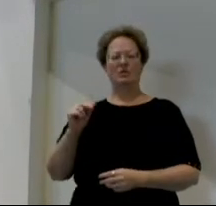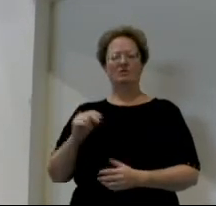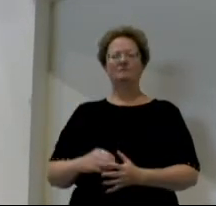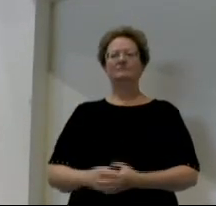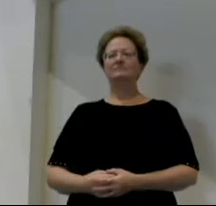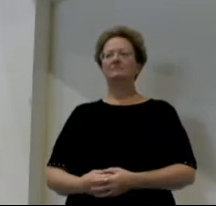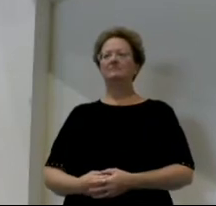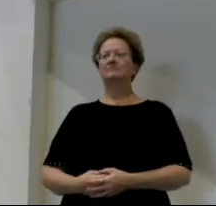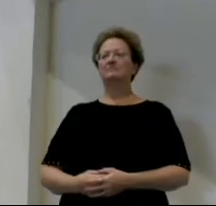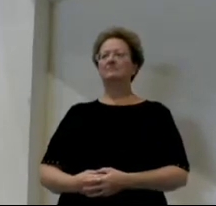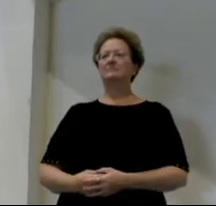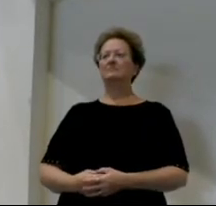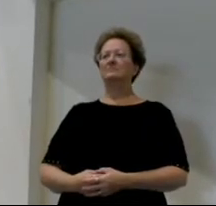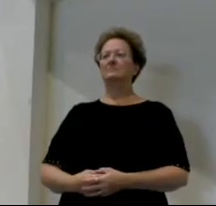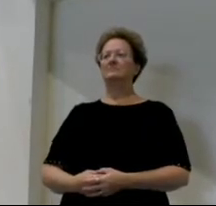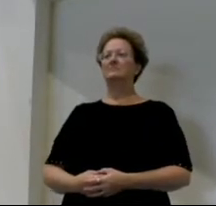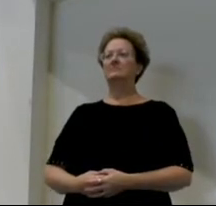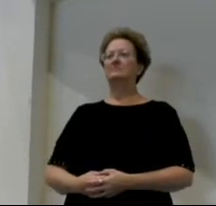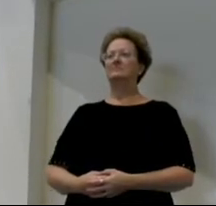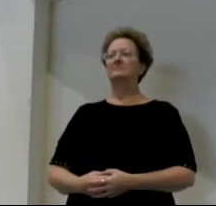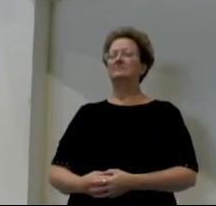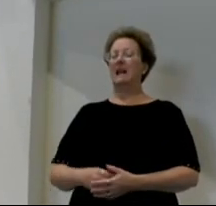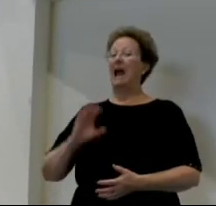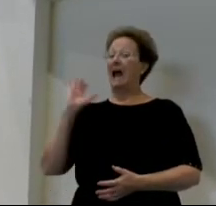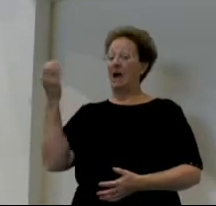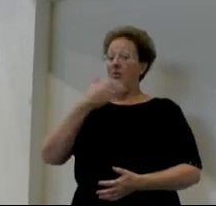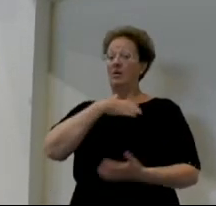And that's because our deaths are really about Jesus.